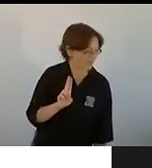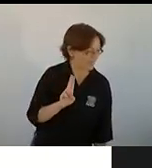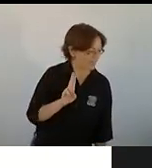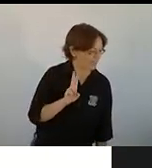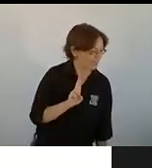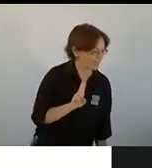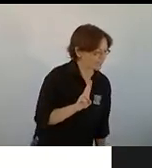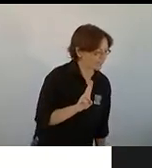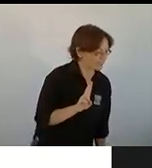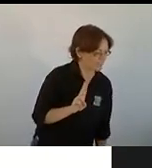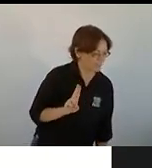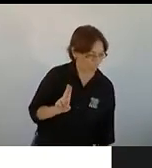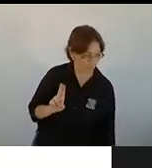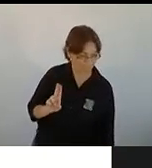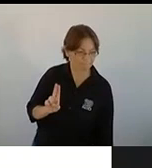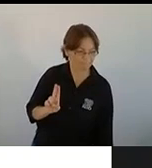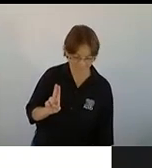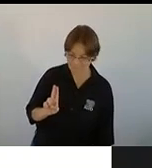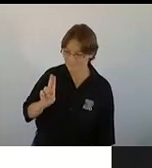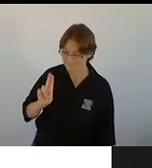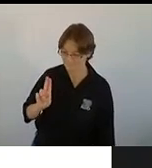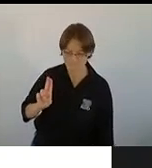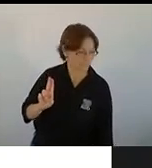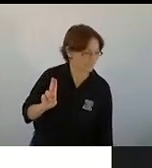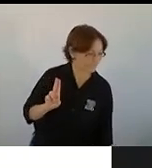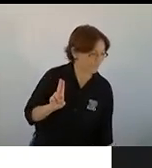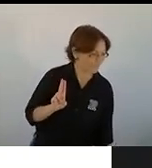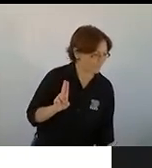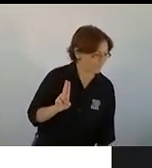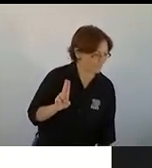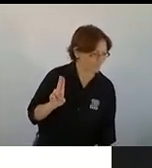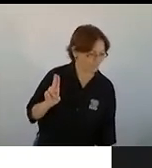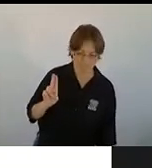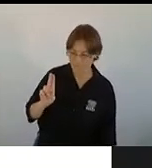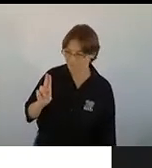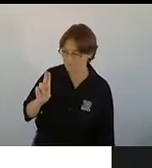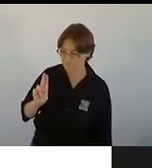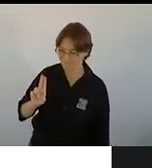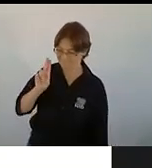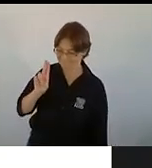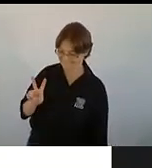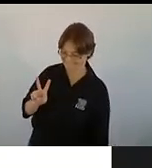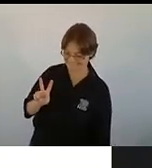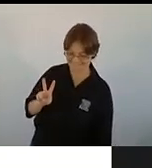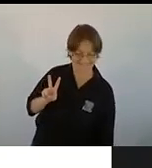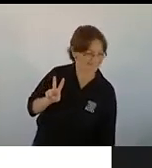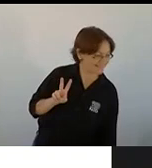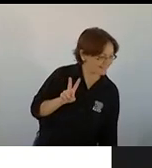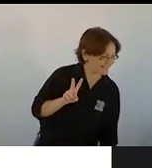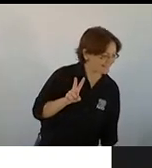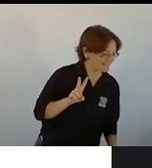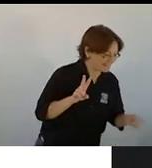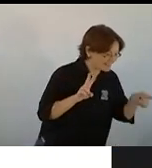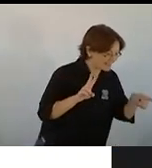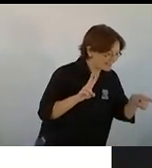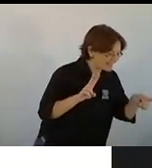U. These hand shapes are important for you to know because not only are they in the alphabet, but they're also commonly used